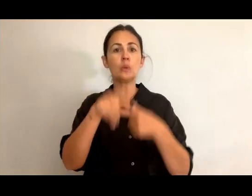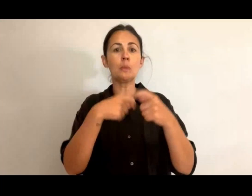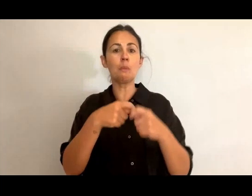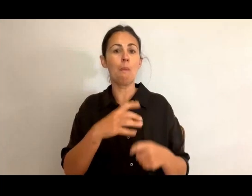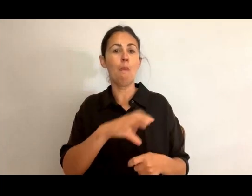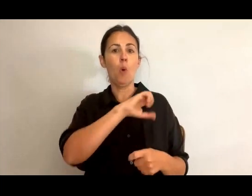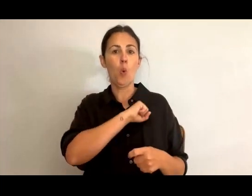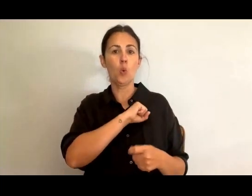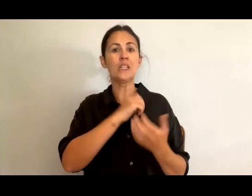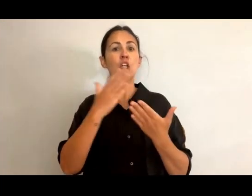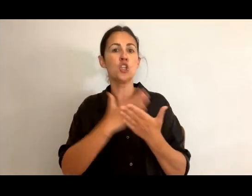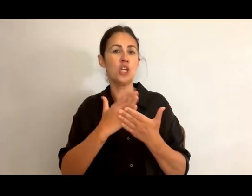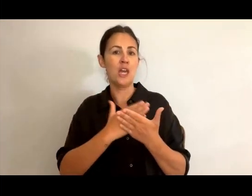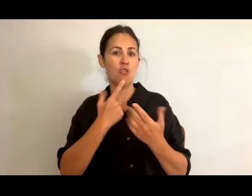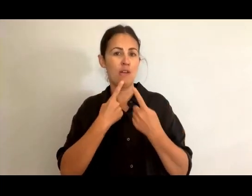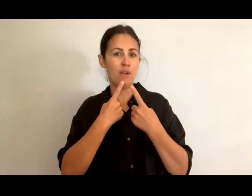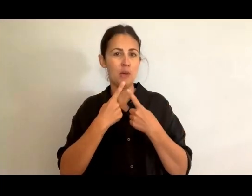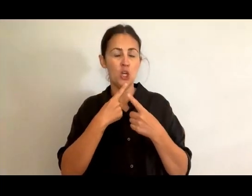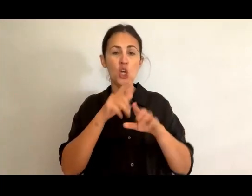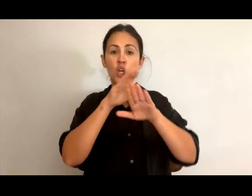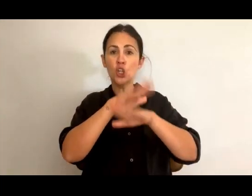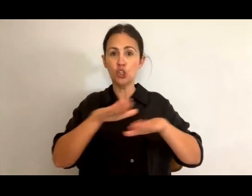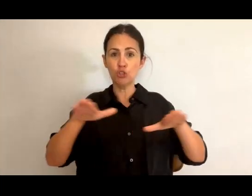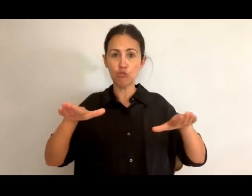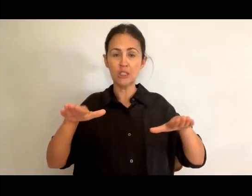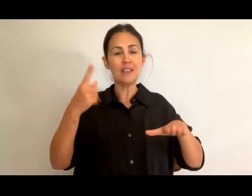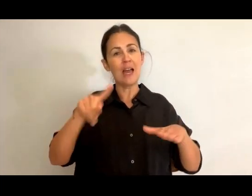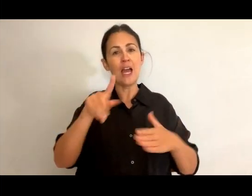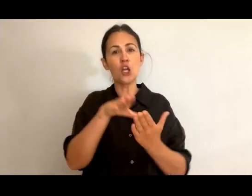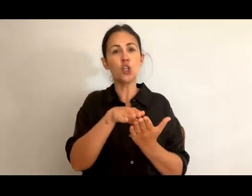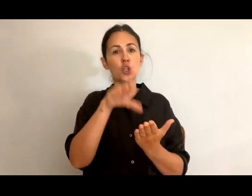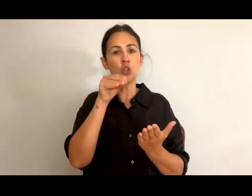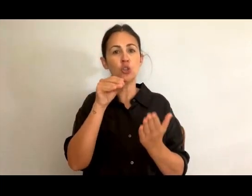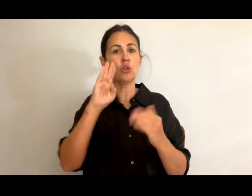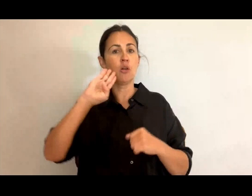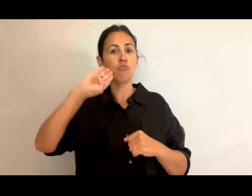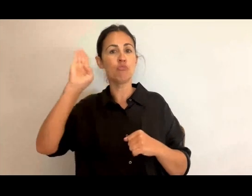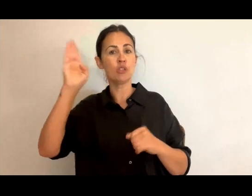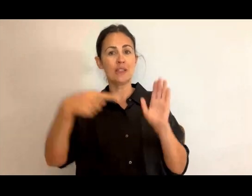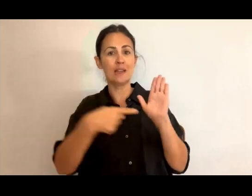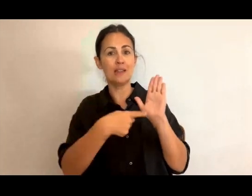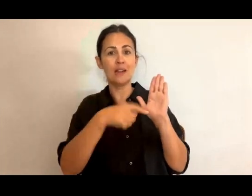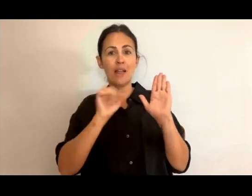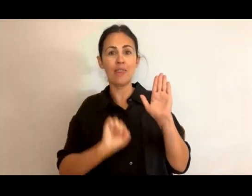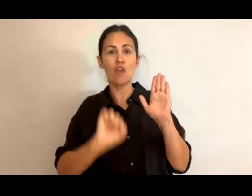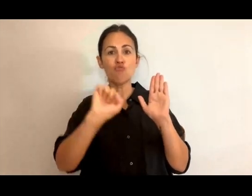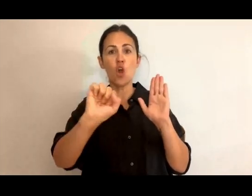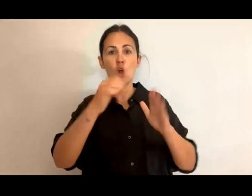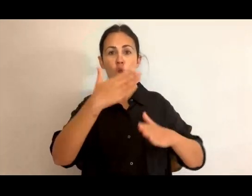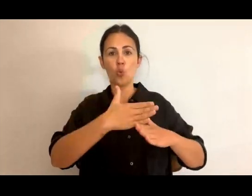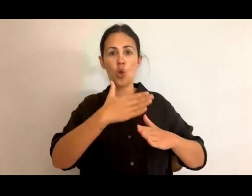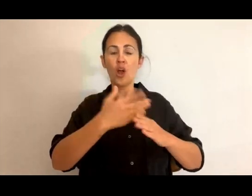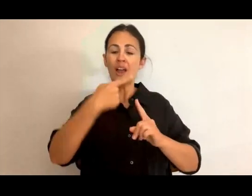work changes students' perceptions when they view the work of others, because they gain an appreciation of what it takes to create